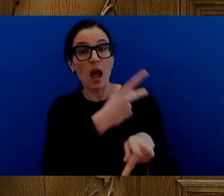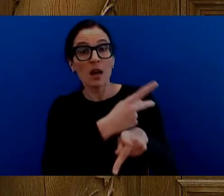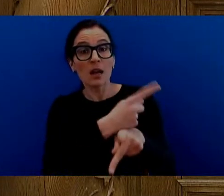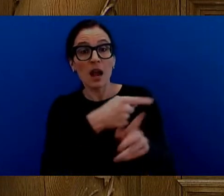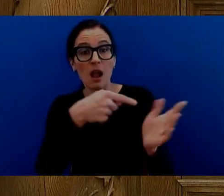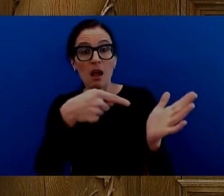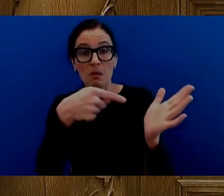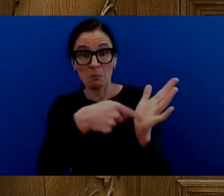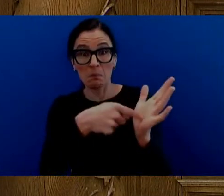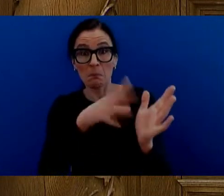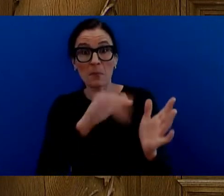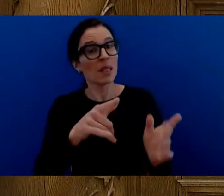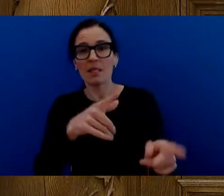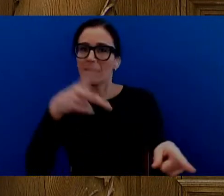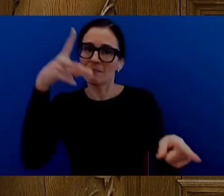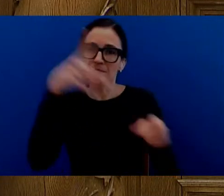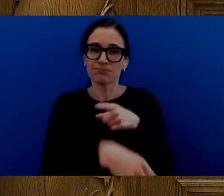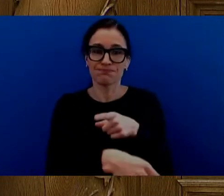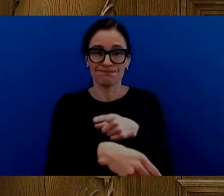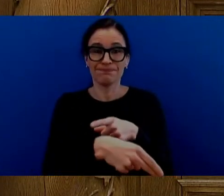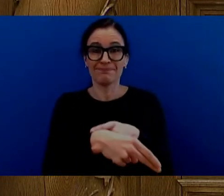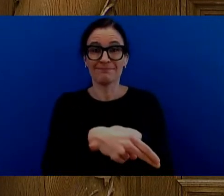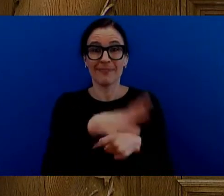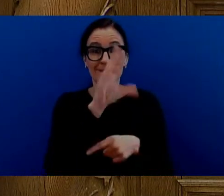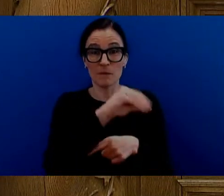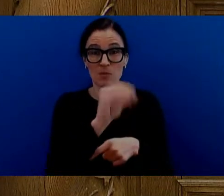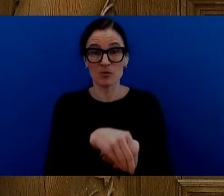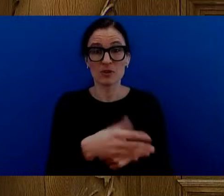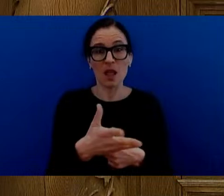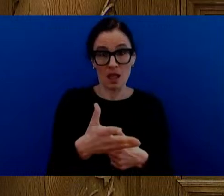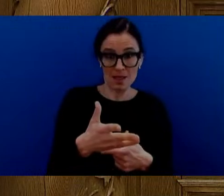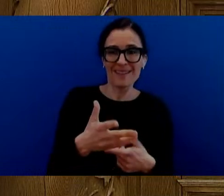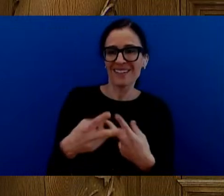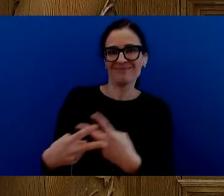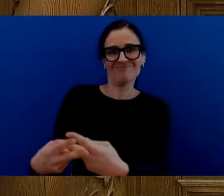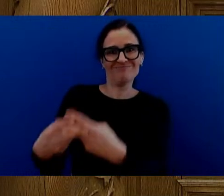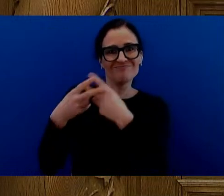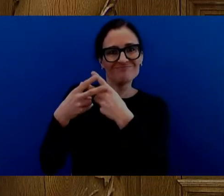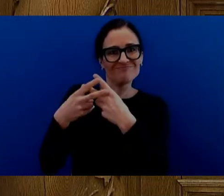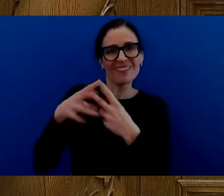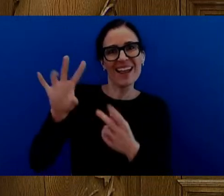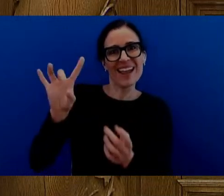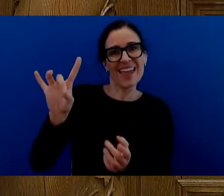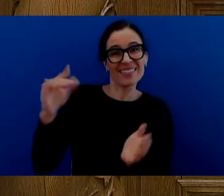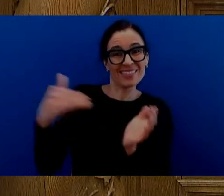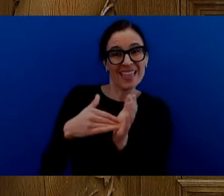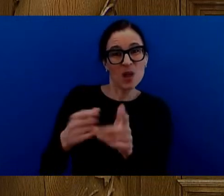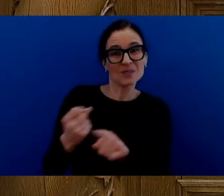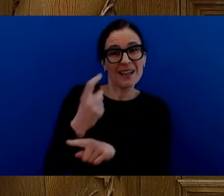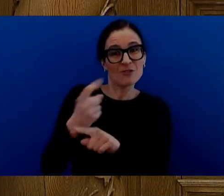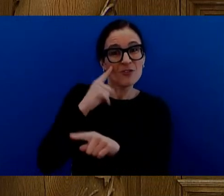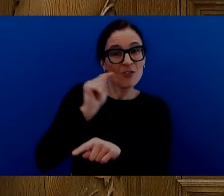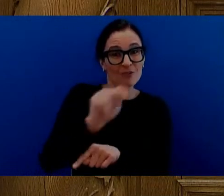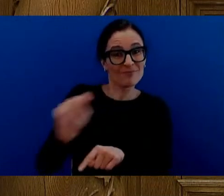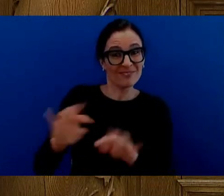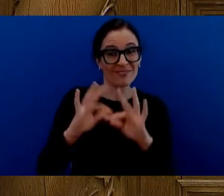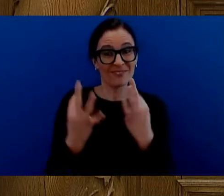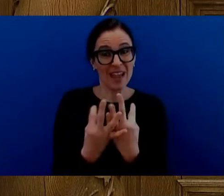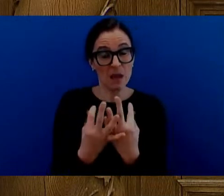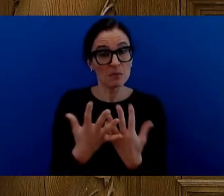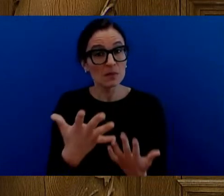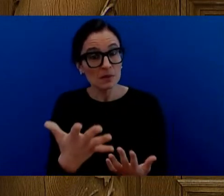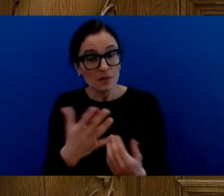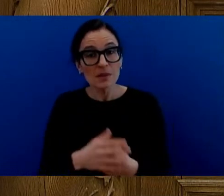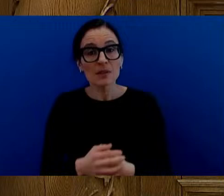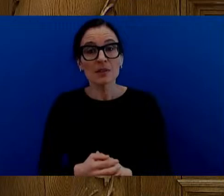year. When we deliver more homes people can afford, we help those working in the retail, construction,